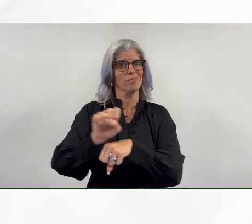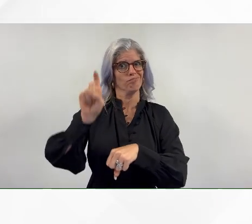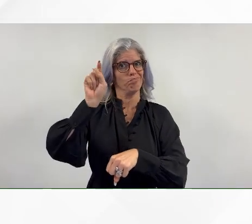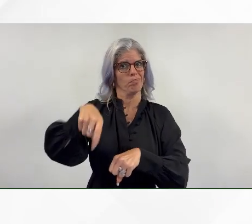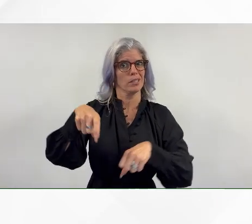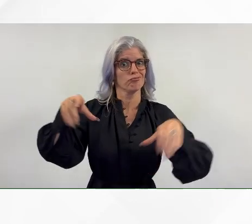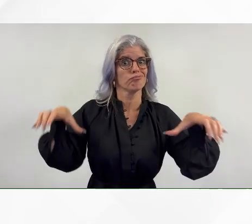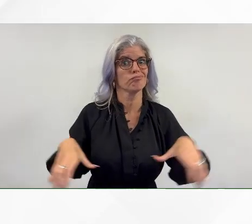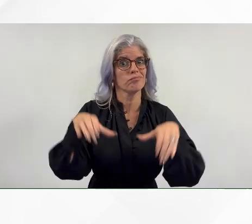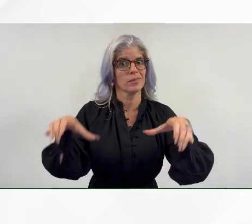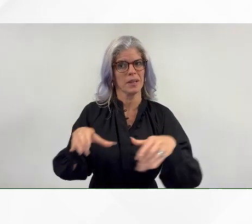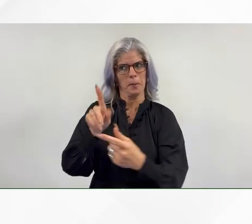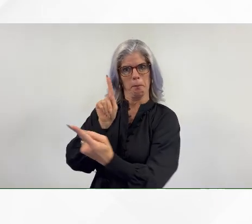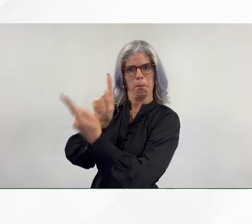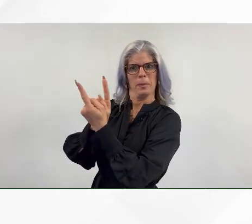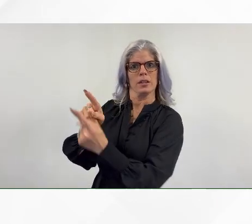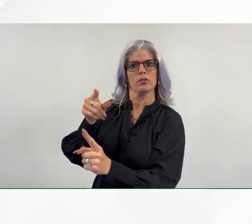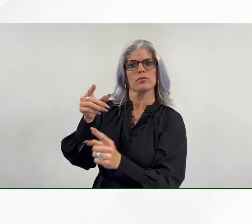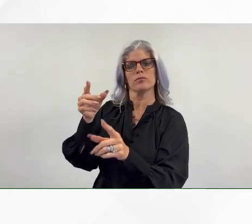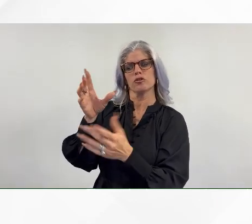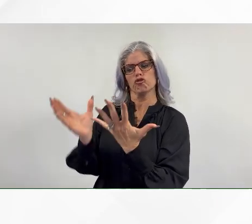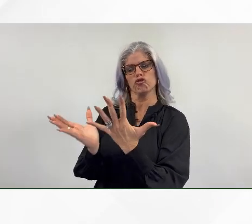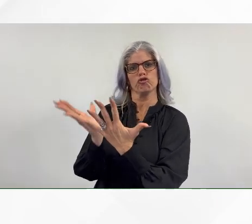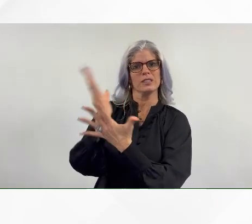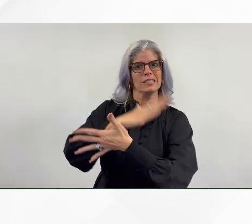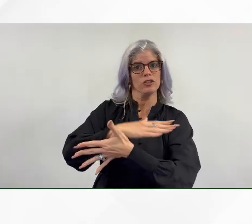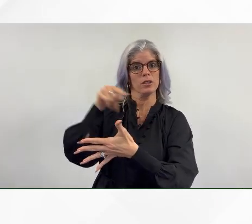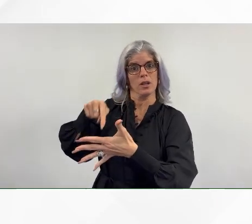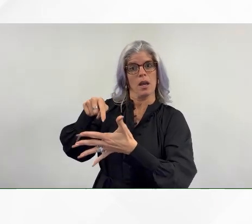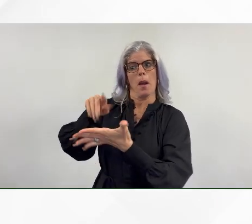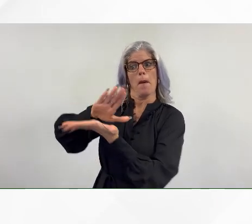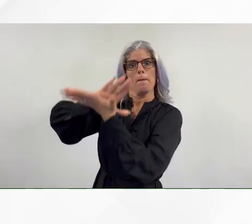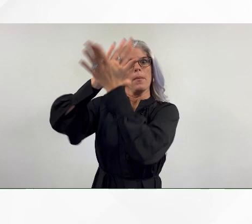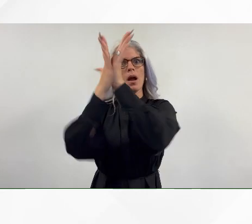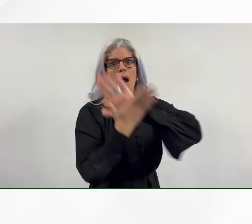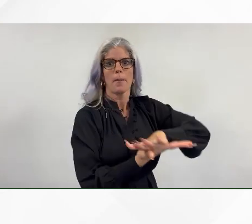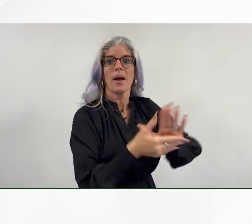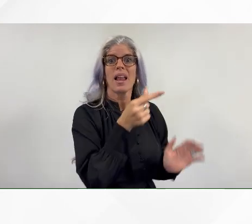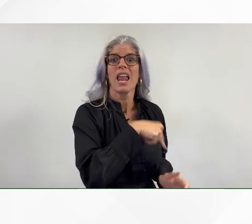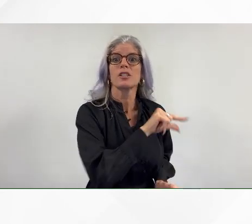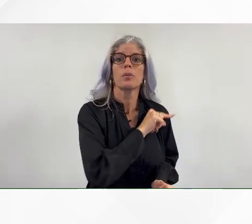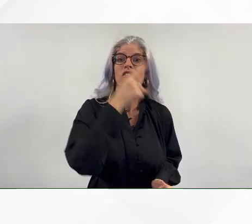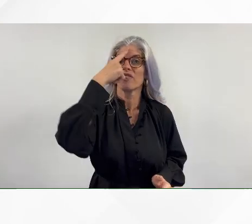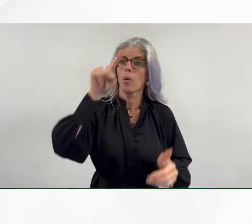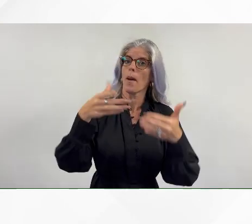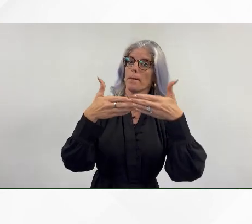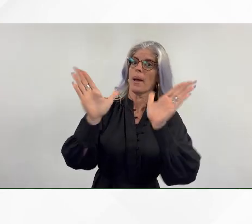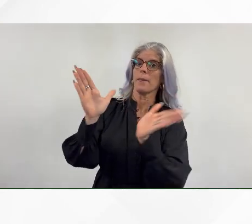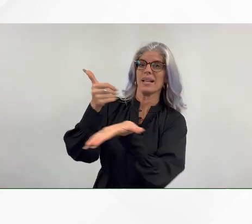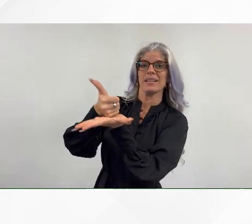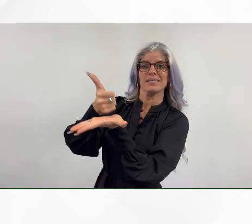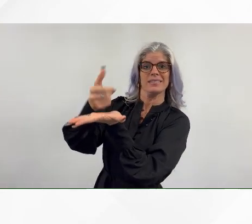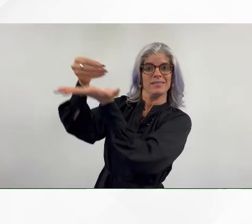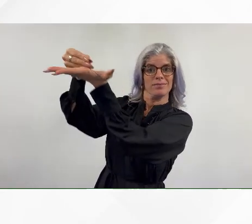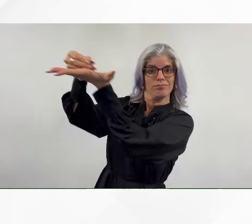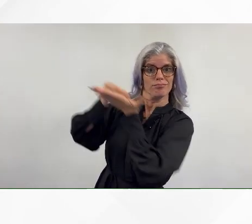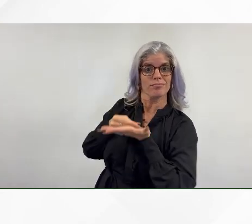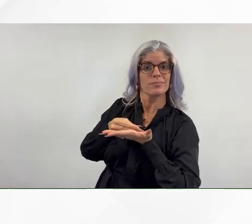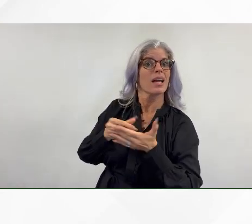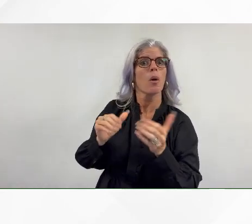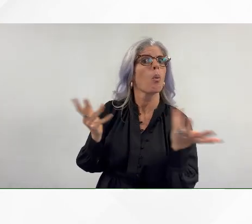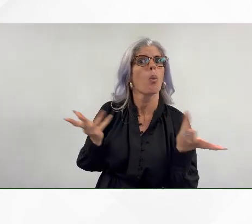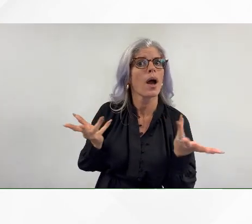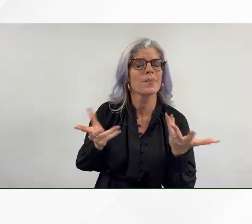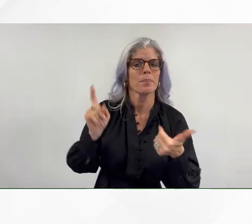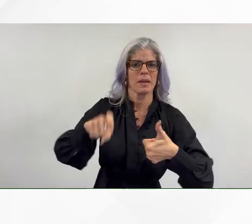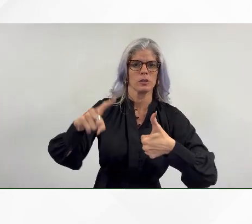The work must meet the following criteria to be eligible for public assistance funding. The work must be a direct result of Hurricane Ian,